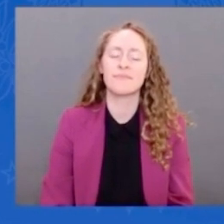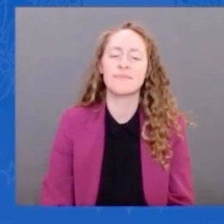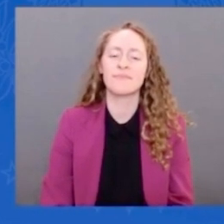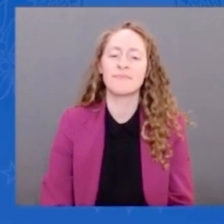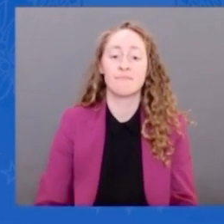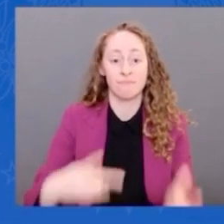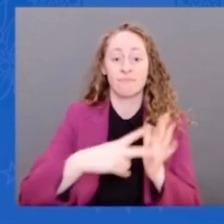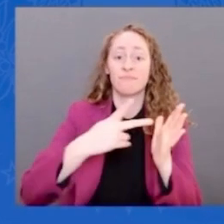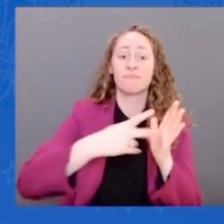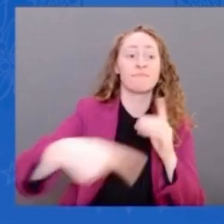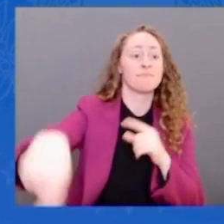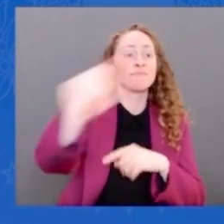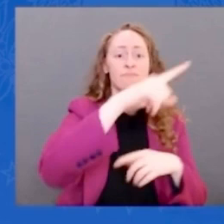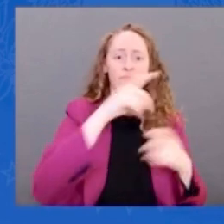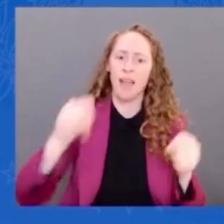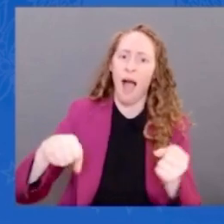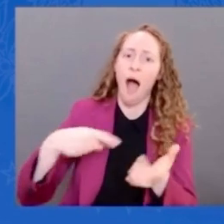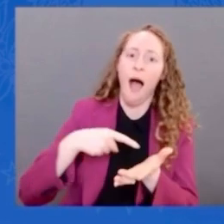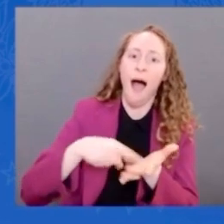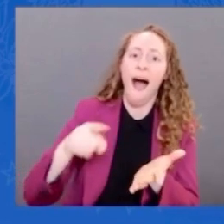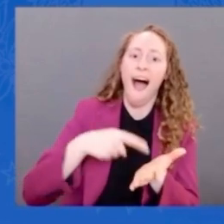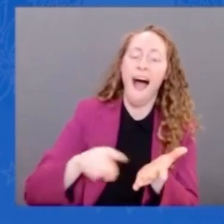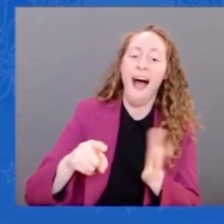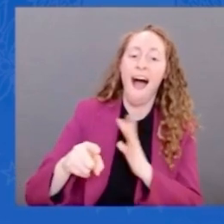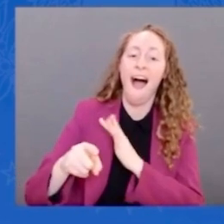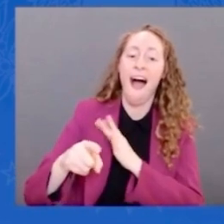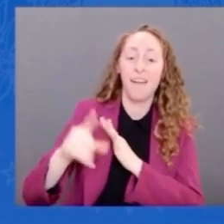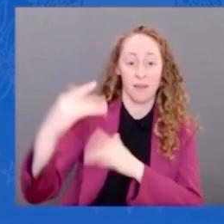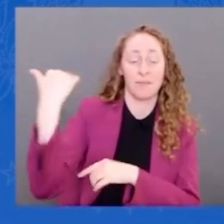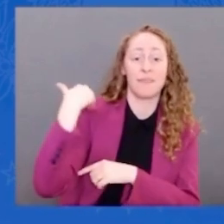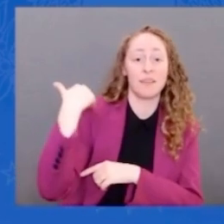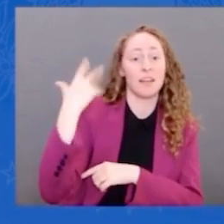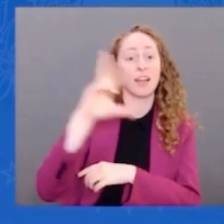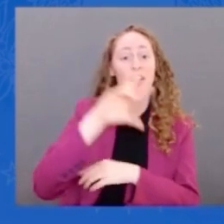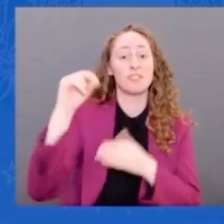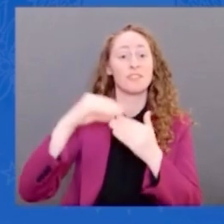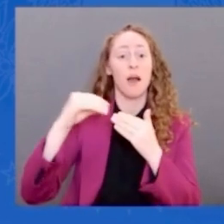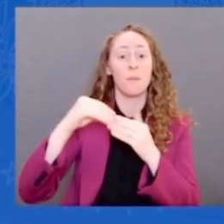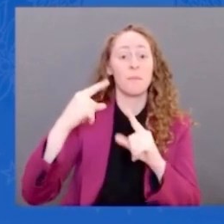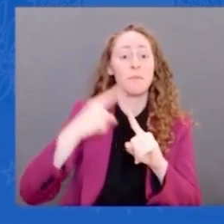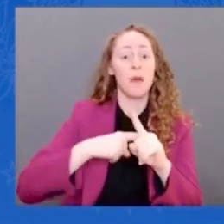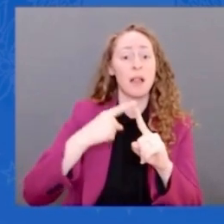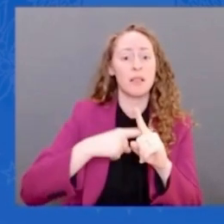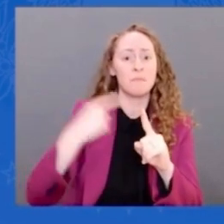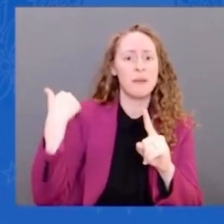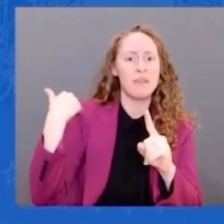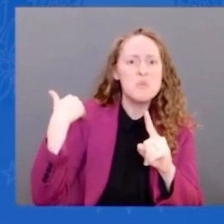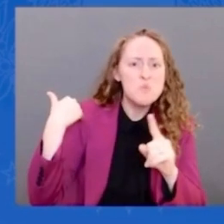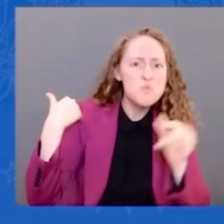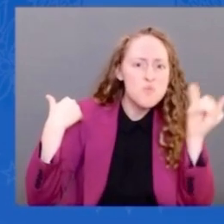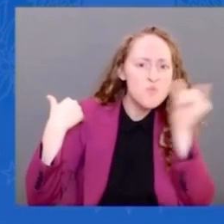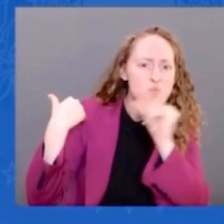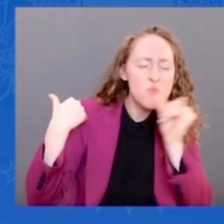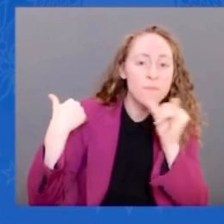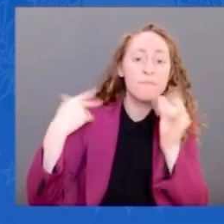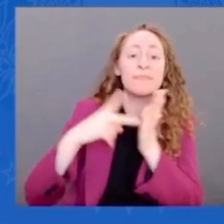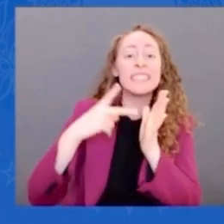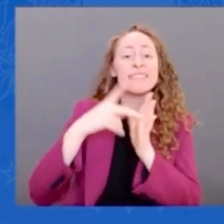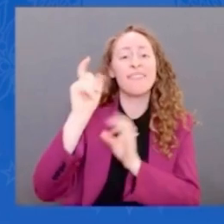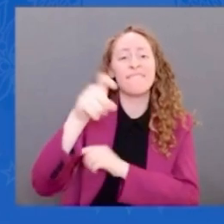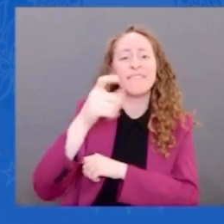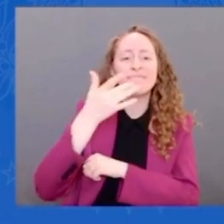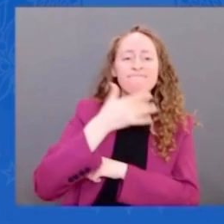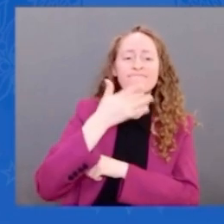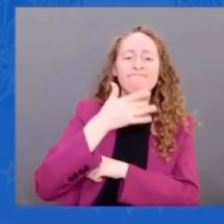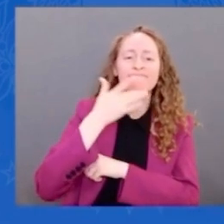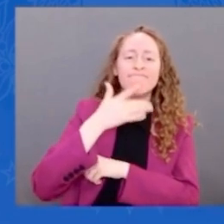the past, $30 a month meant you had to settle for a slow internet service unless you wanted to pay a heck of a lot more to out